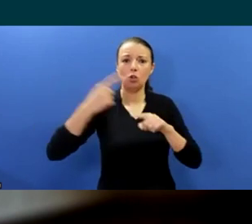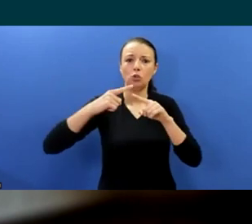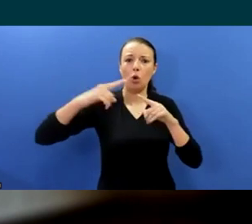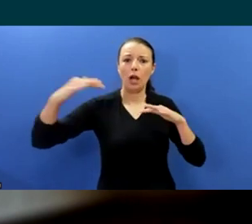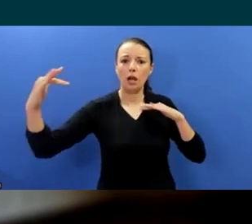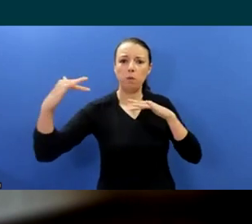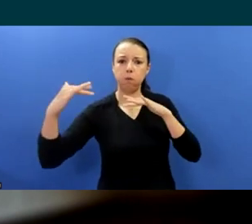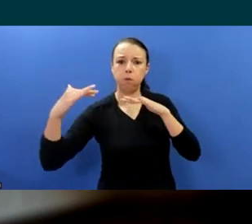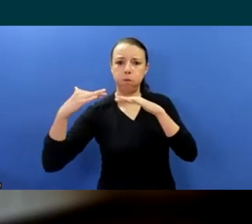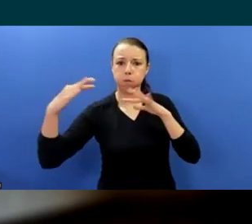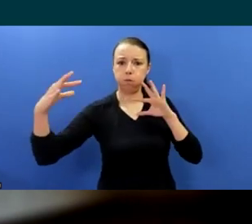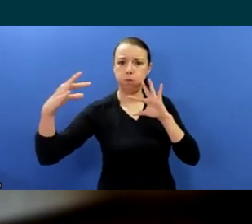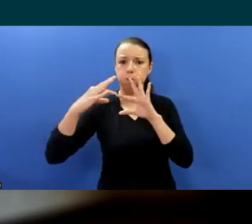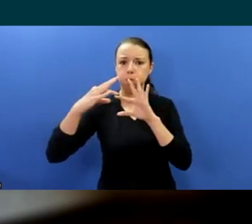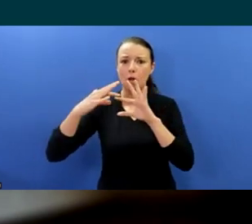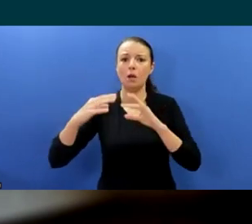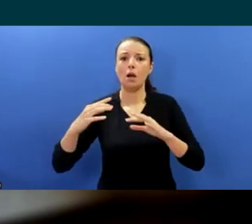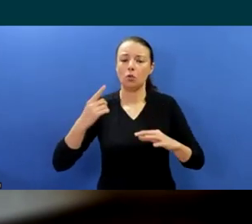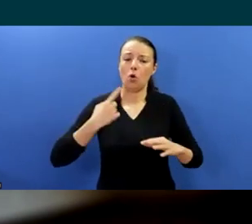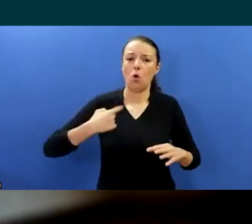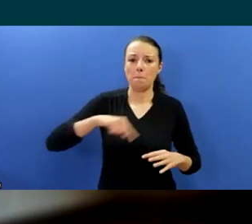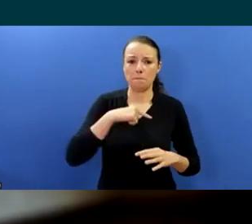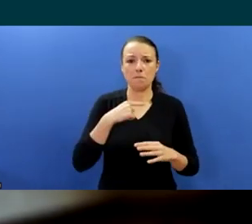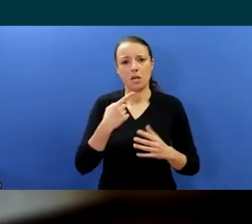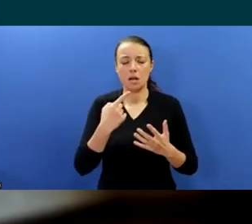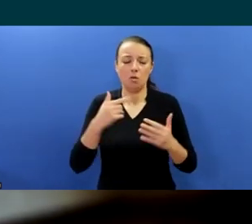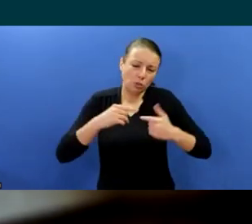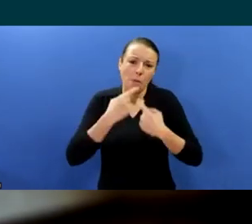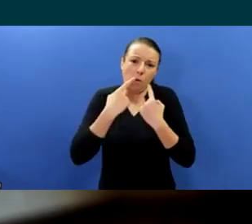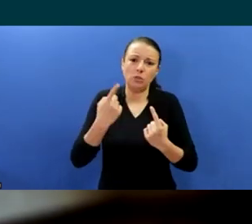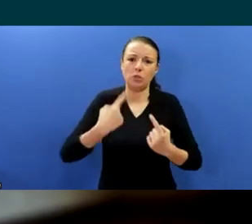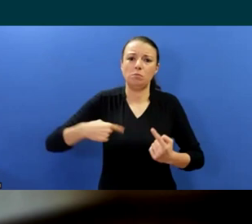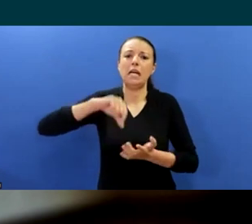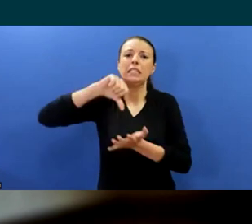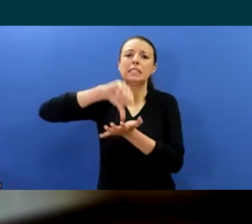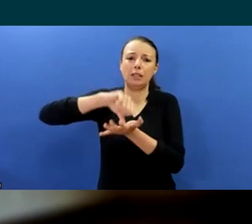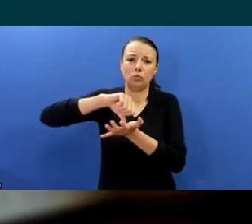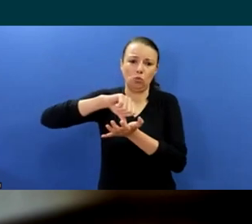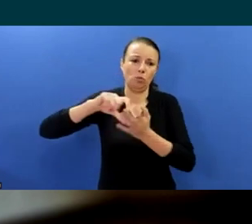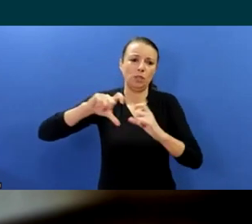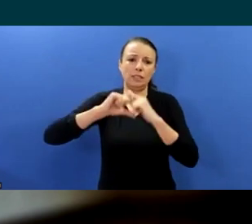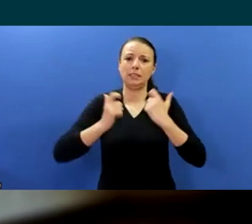this whole urban development in the canton of Geneva and in the neighboring regions.